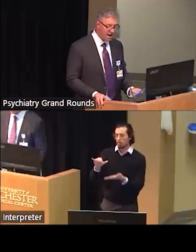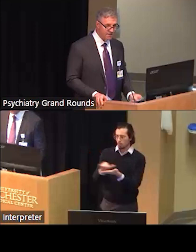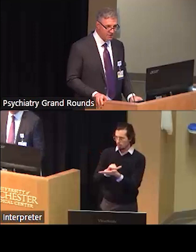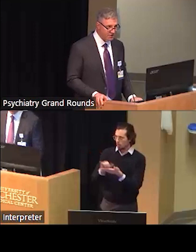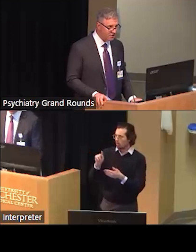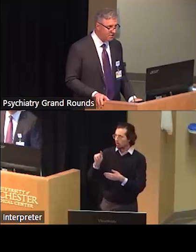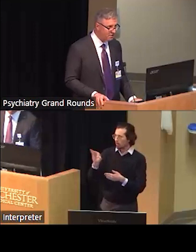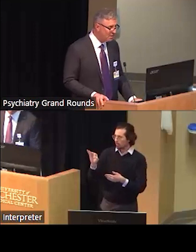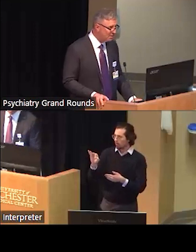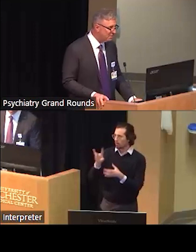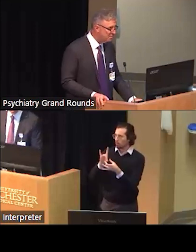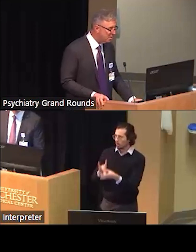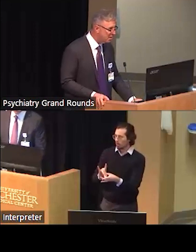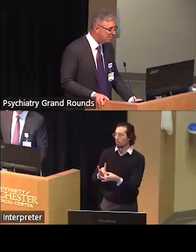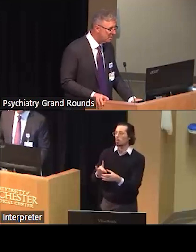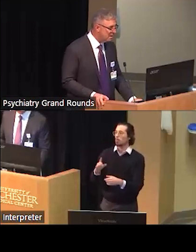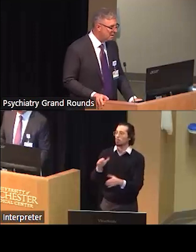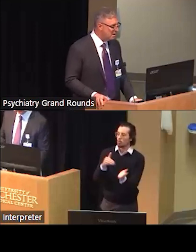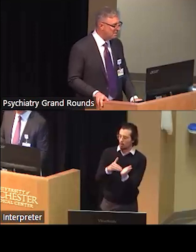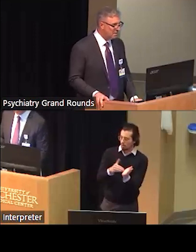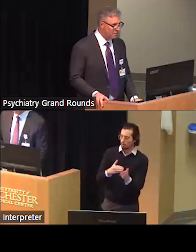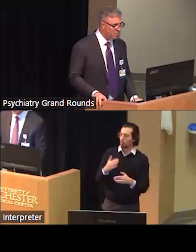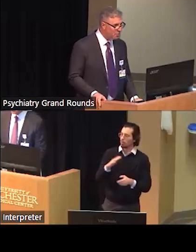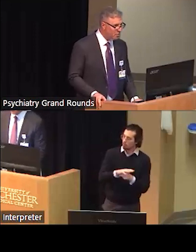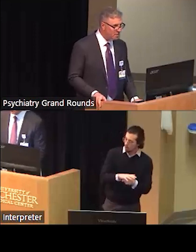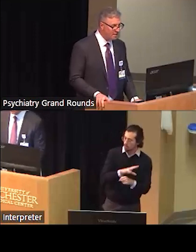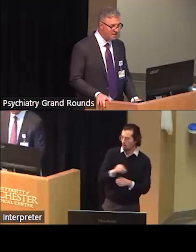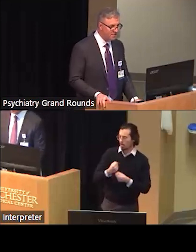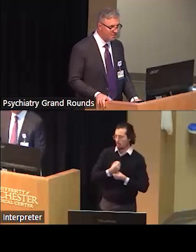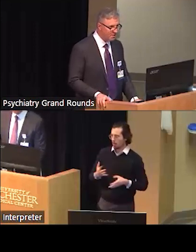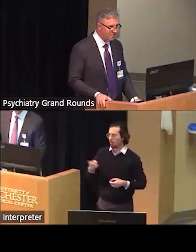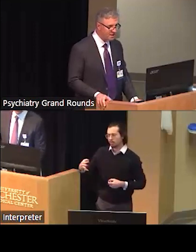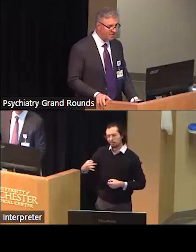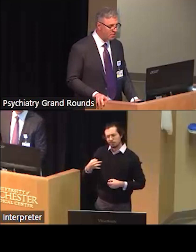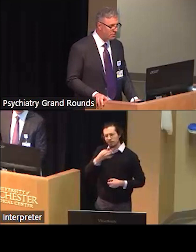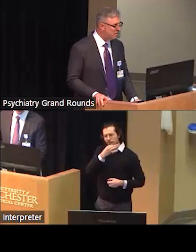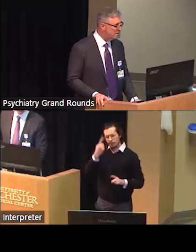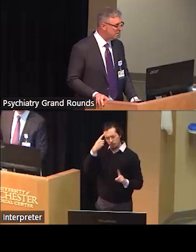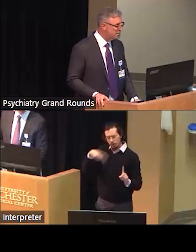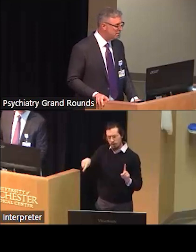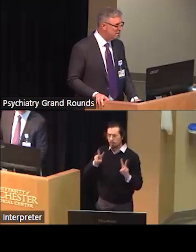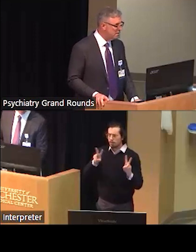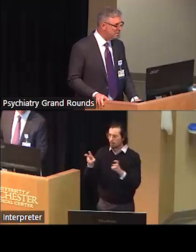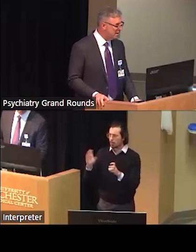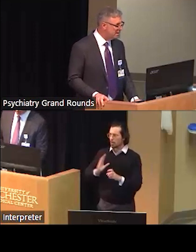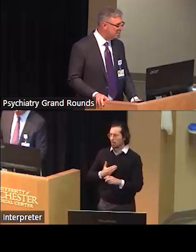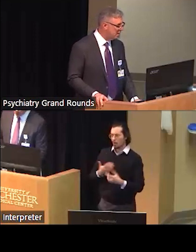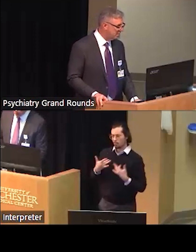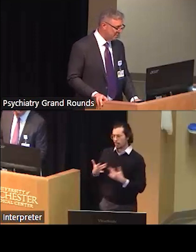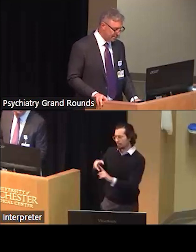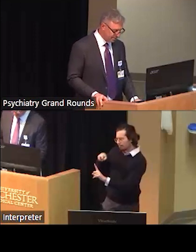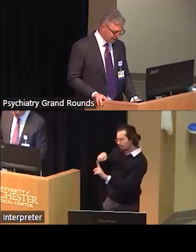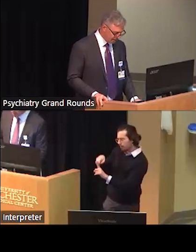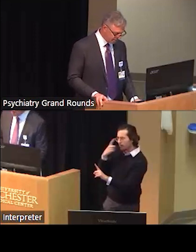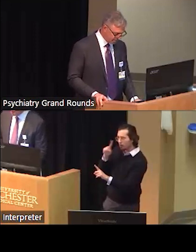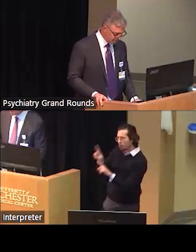Force on Physician Stress and Burnout. He is our guru on these topics and our go-to individual for any